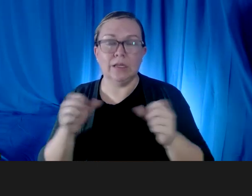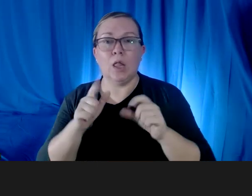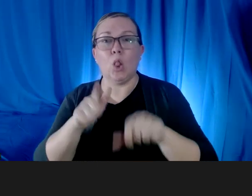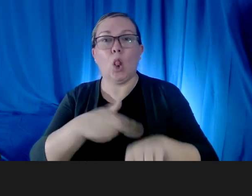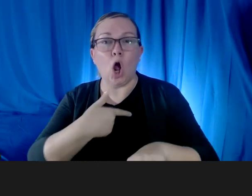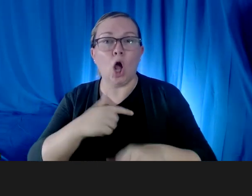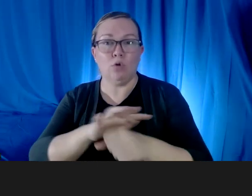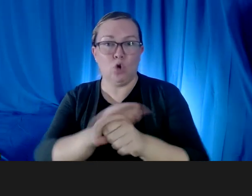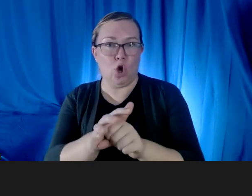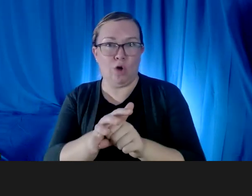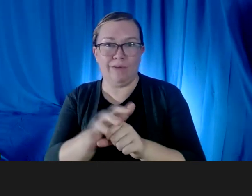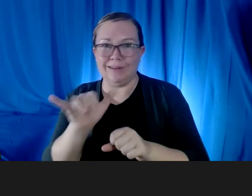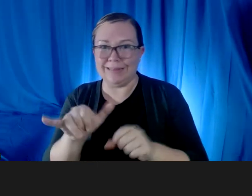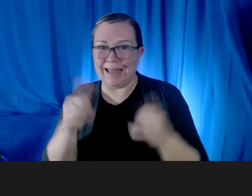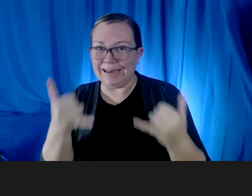Gracias.